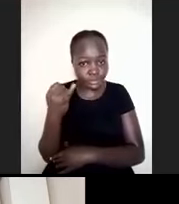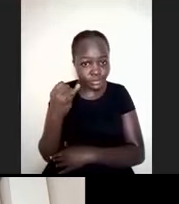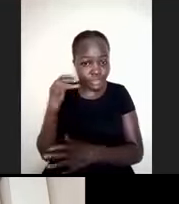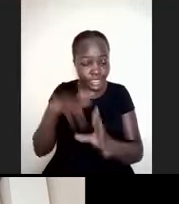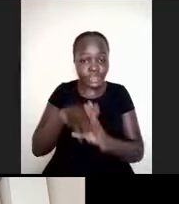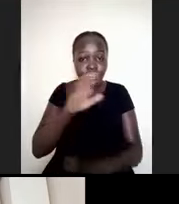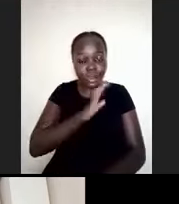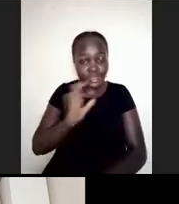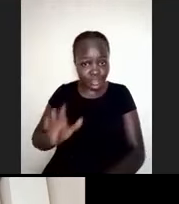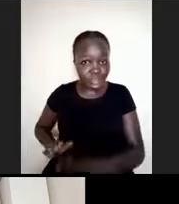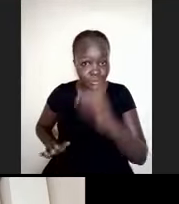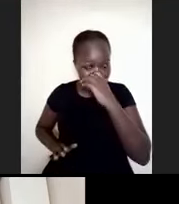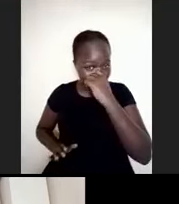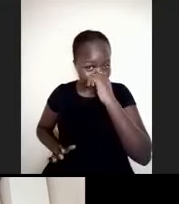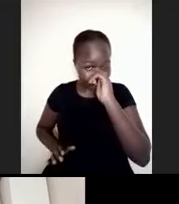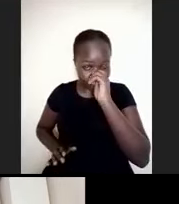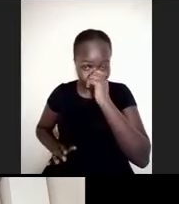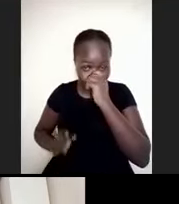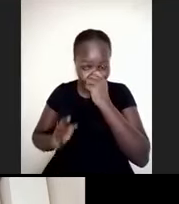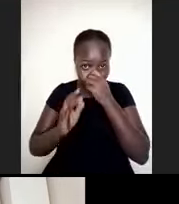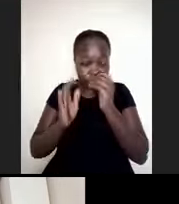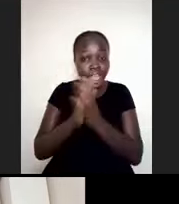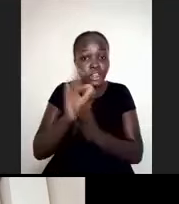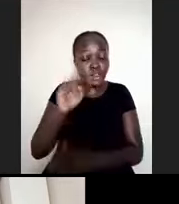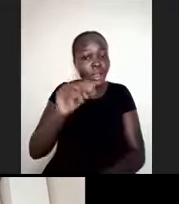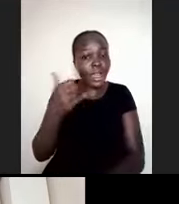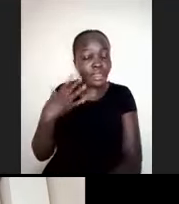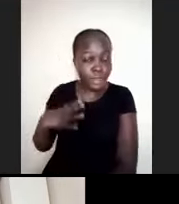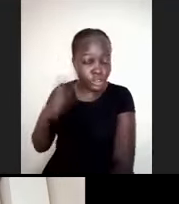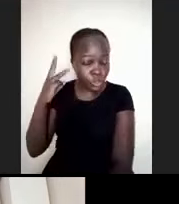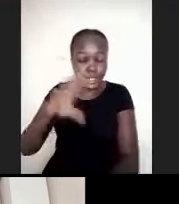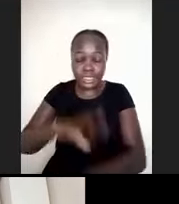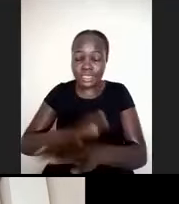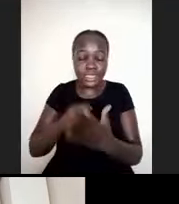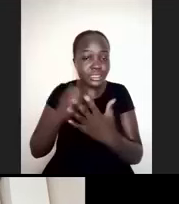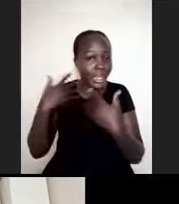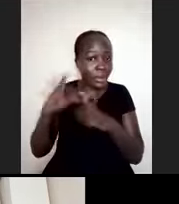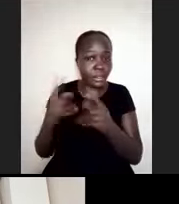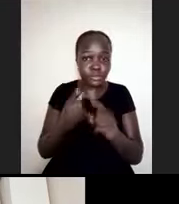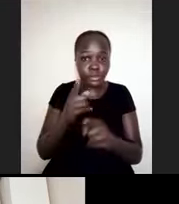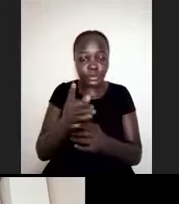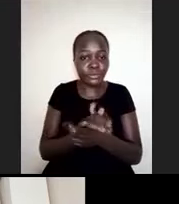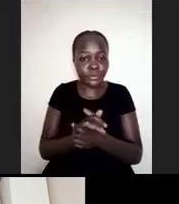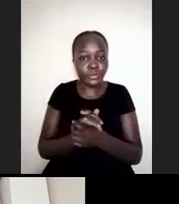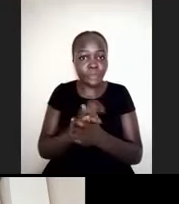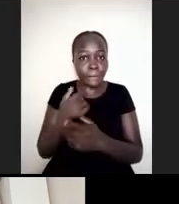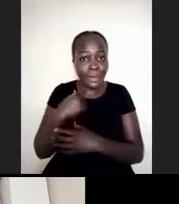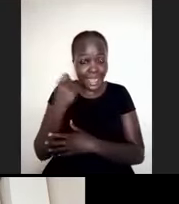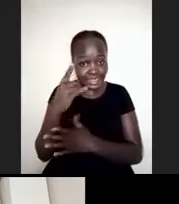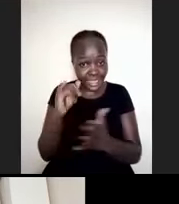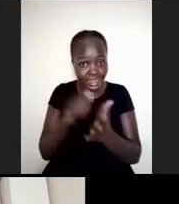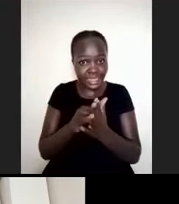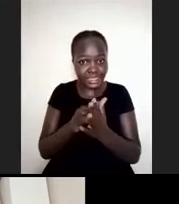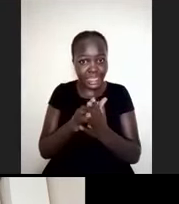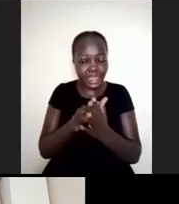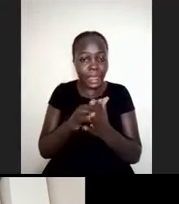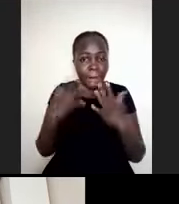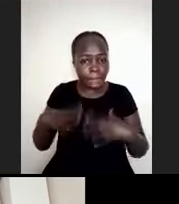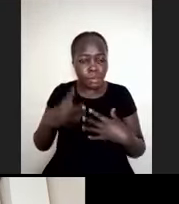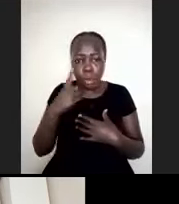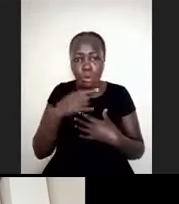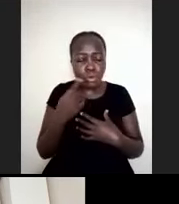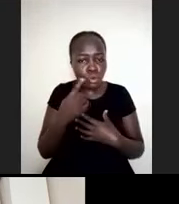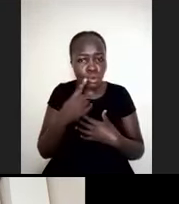Christ. Yeah? And no one will be able to take you away from him. In fact, I realized that people who get saved